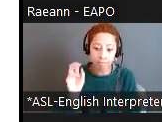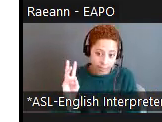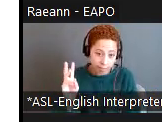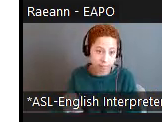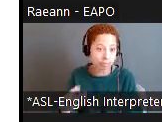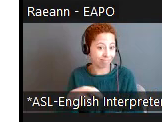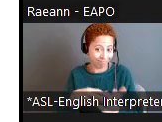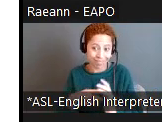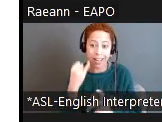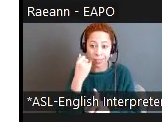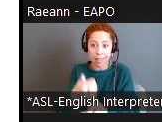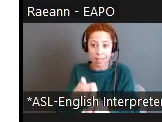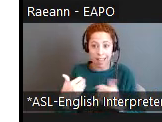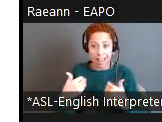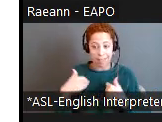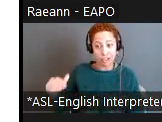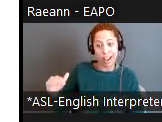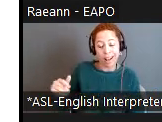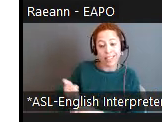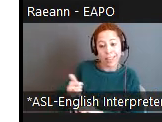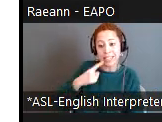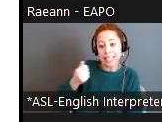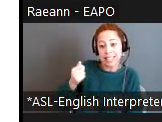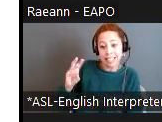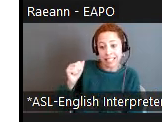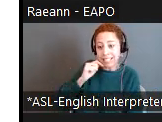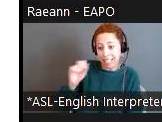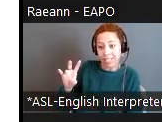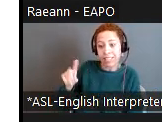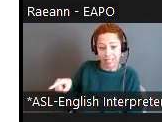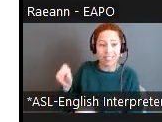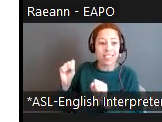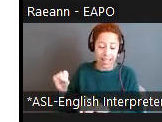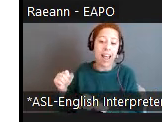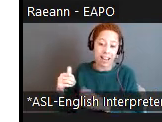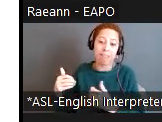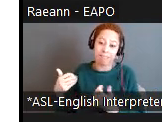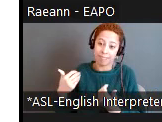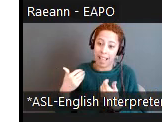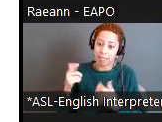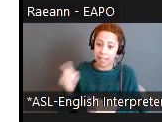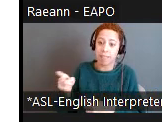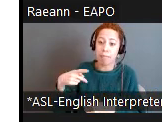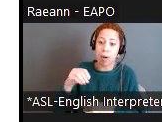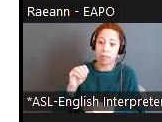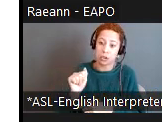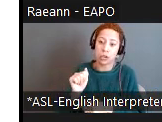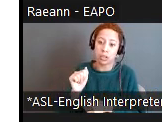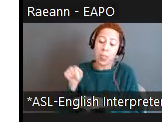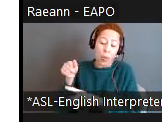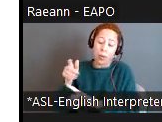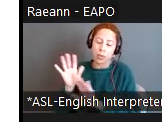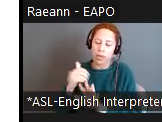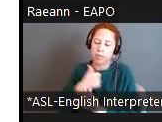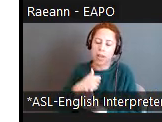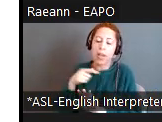got a 16 or a 17-year-old child, they could actually make a power of attorney for personal care document and pick their friends to make decisions for